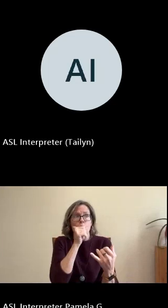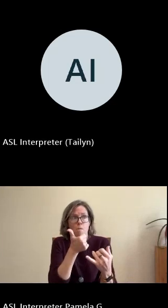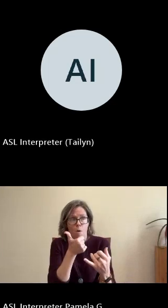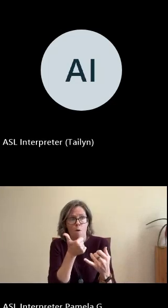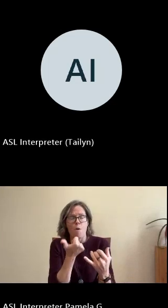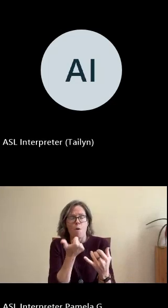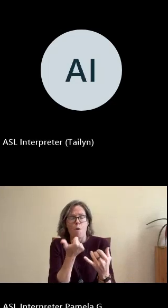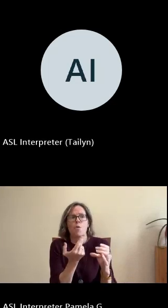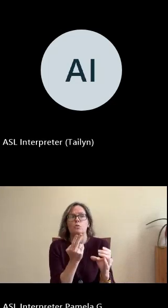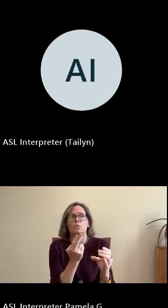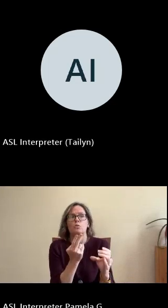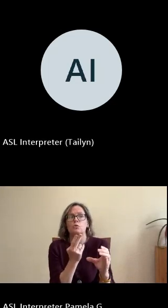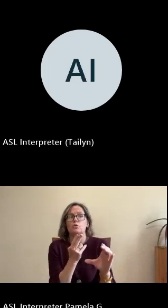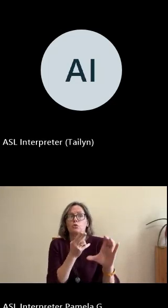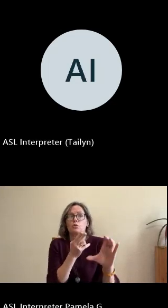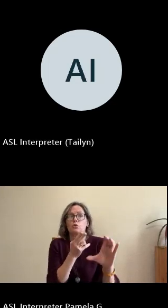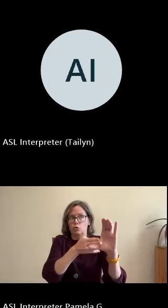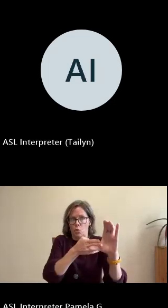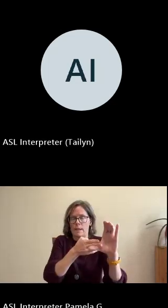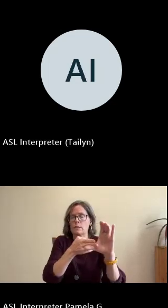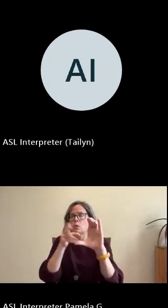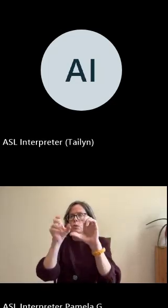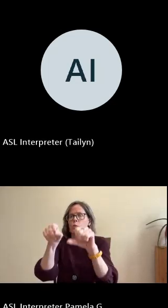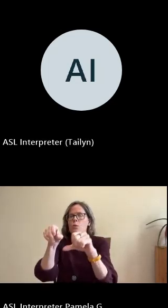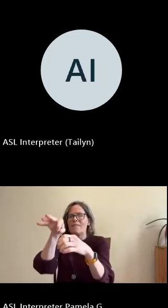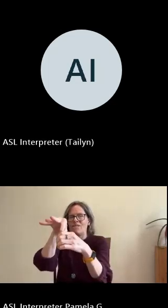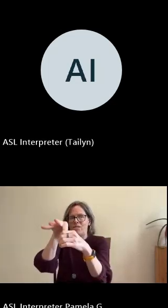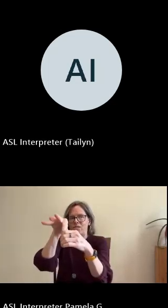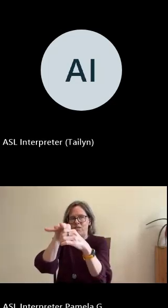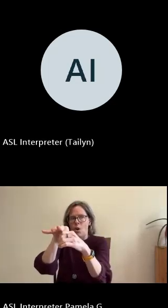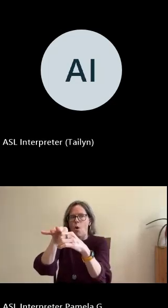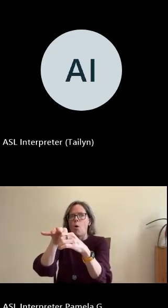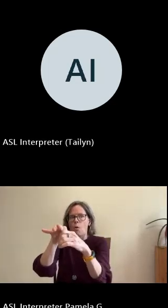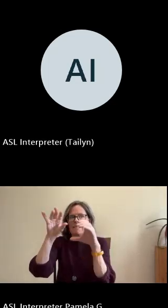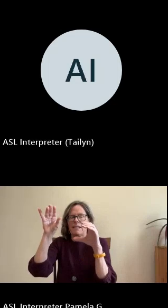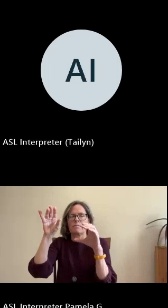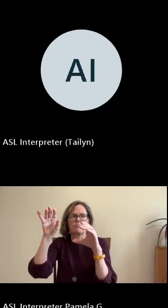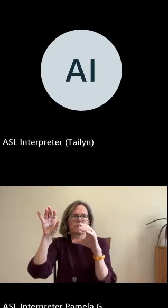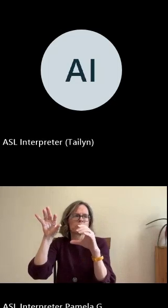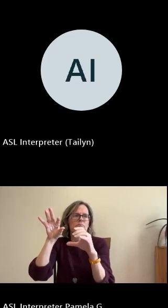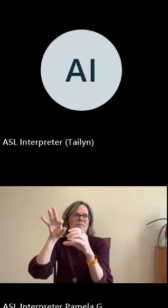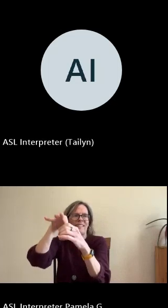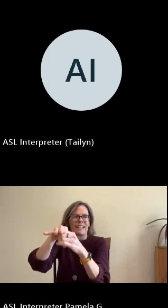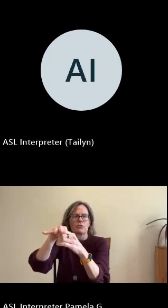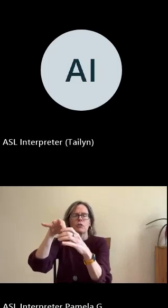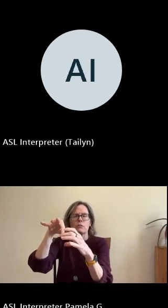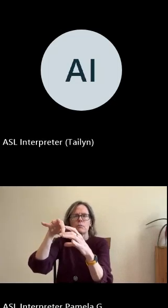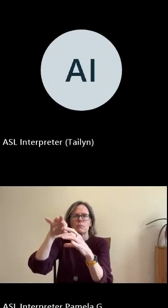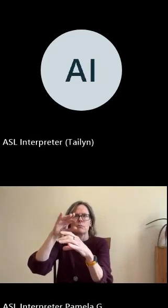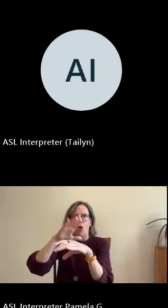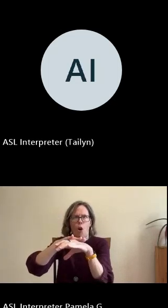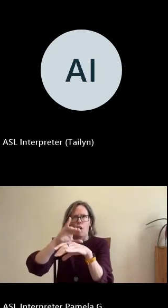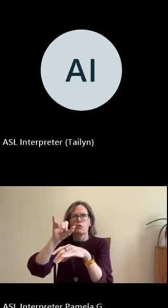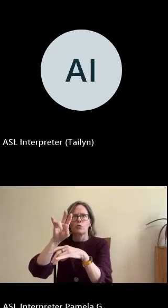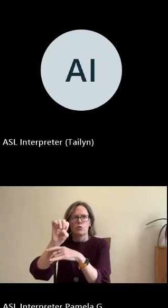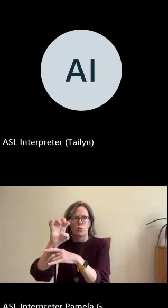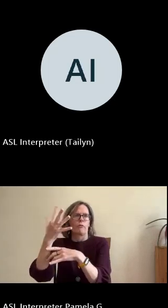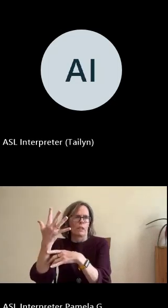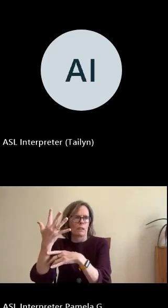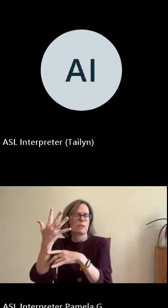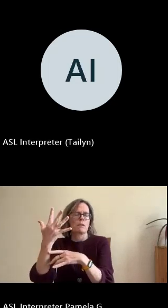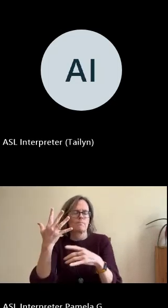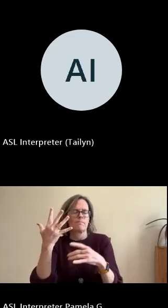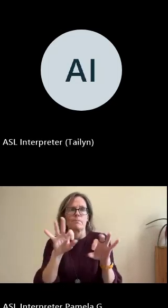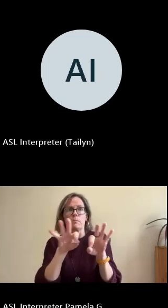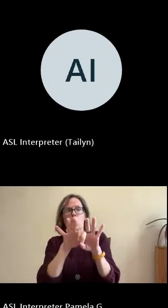in the election. Voting begins June 5th. Thank you, Cynthia. Thanks for confirming that. All right, I just want to